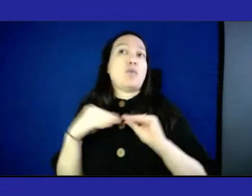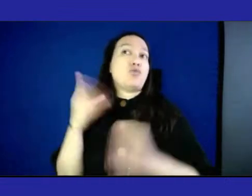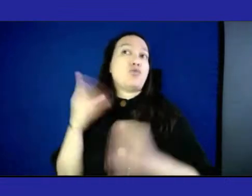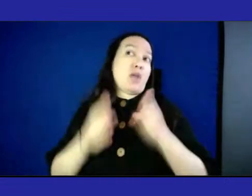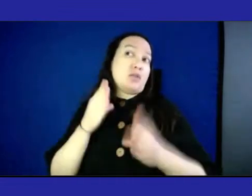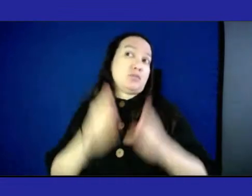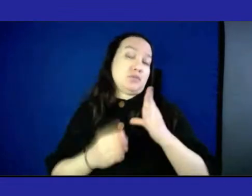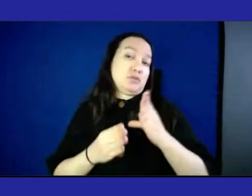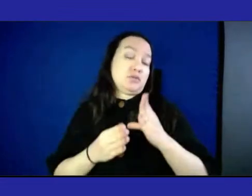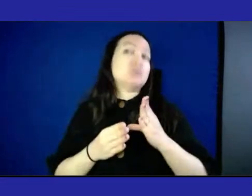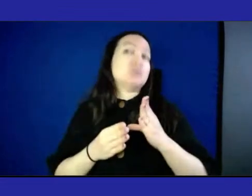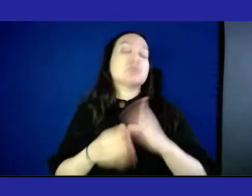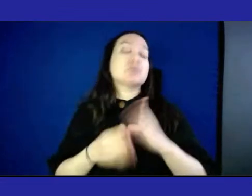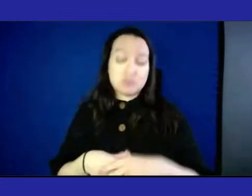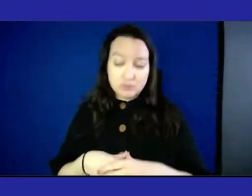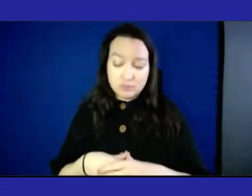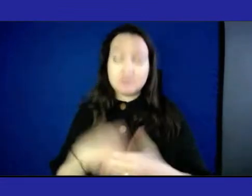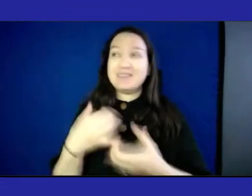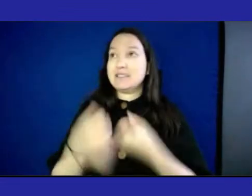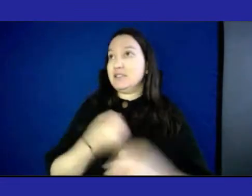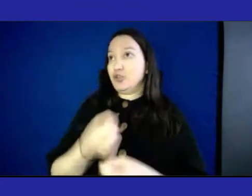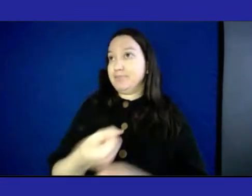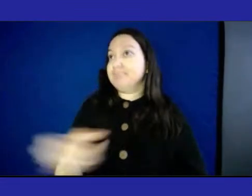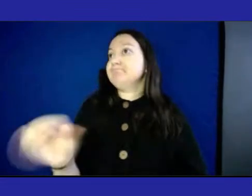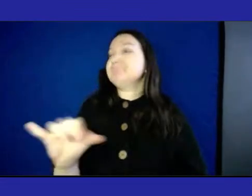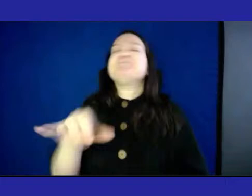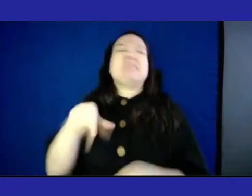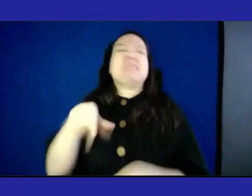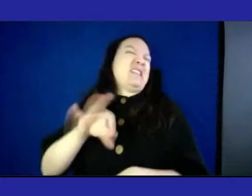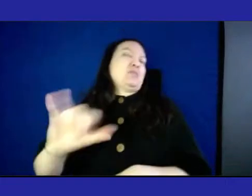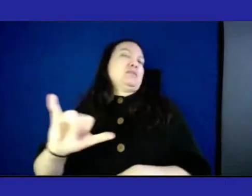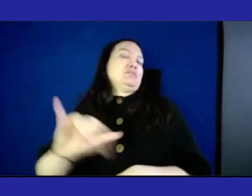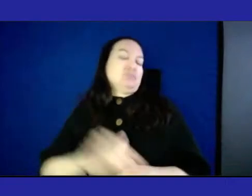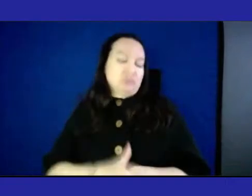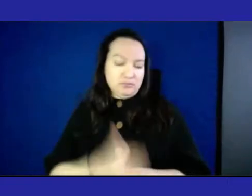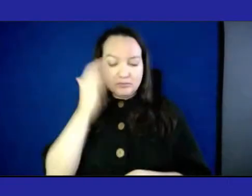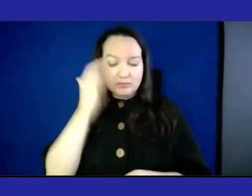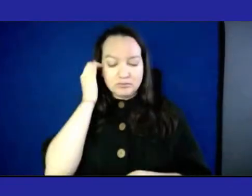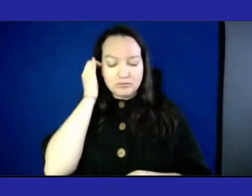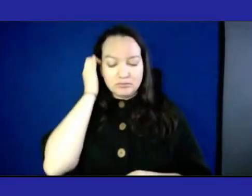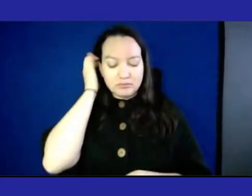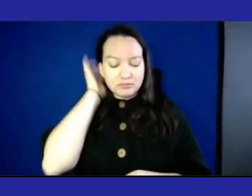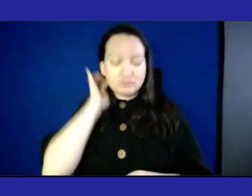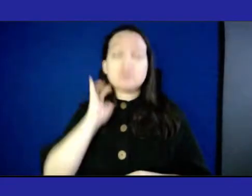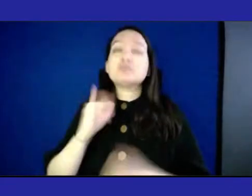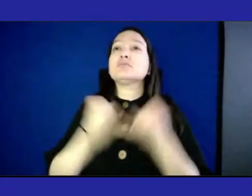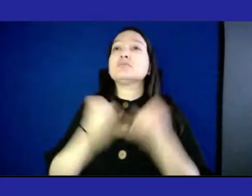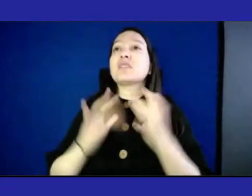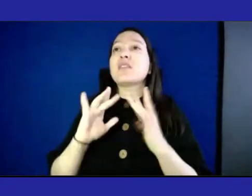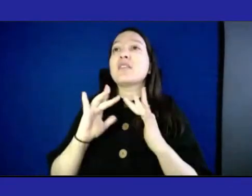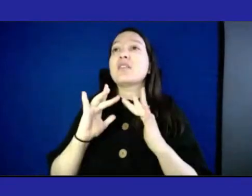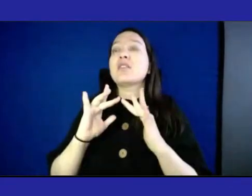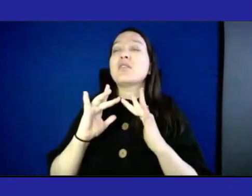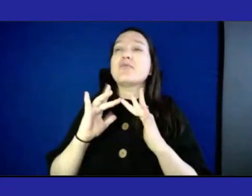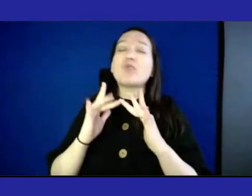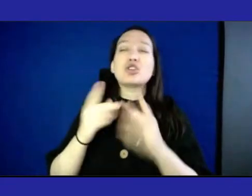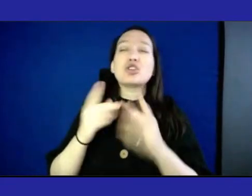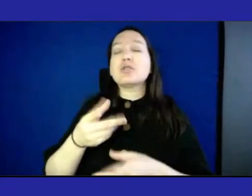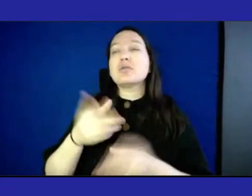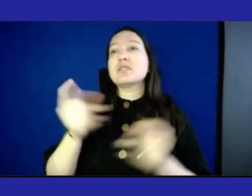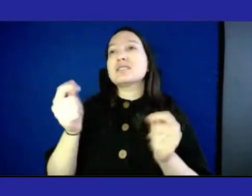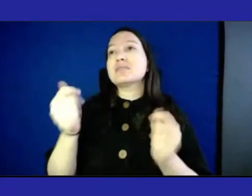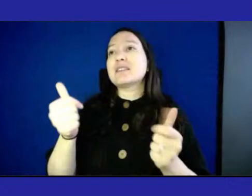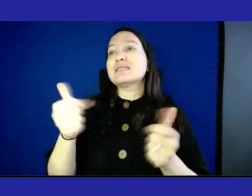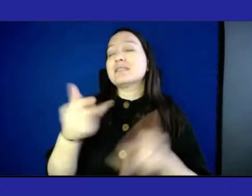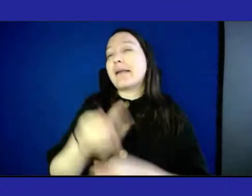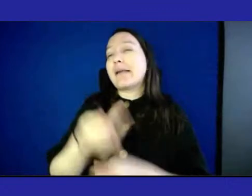on board this year as well, this fiscal year. And finally, our virtual express care has included